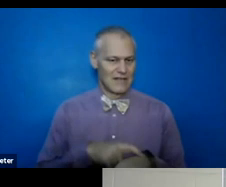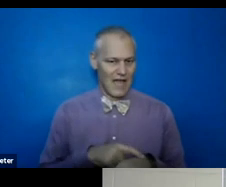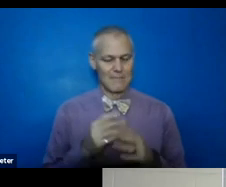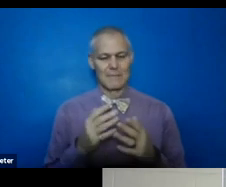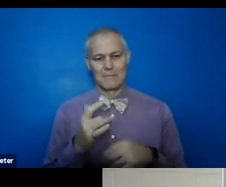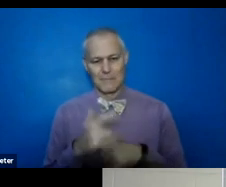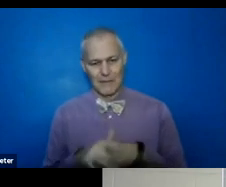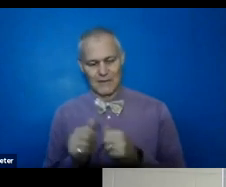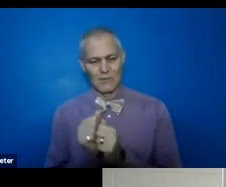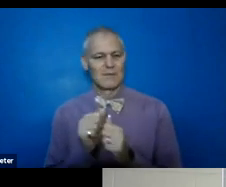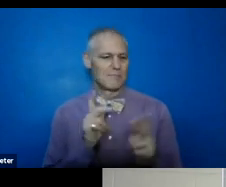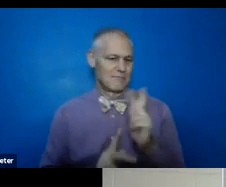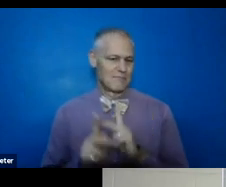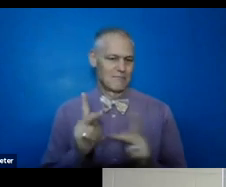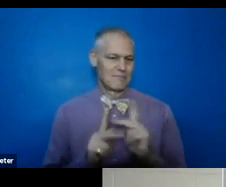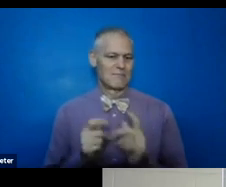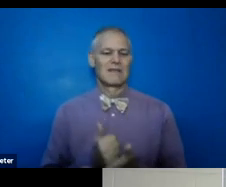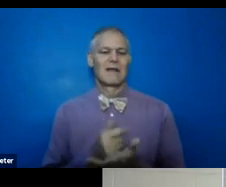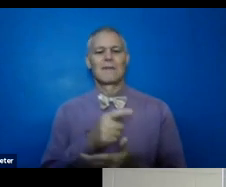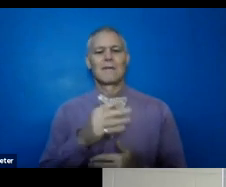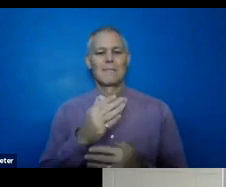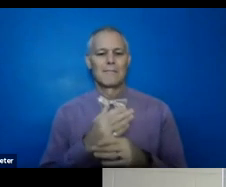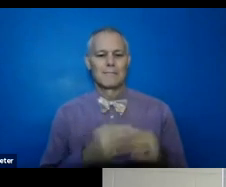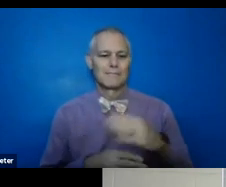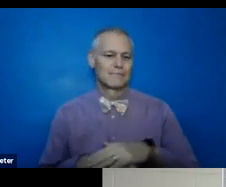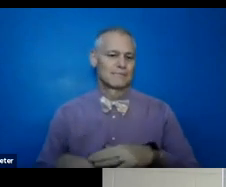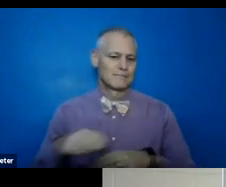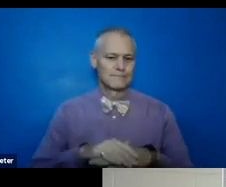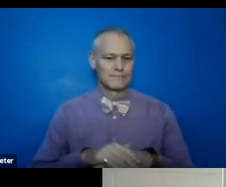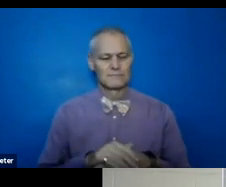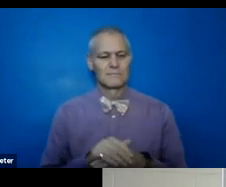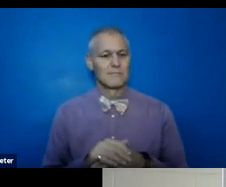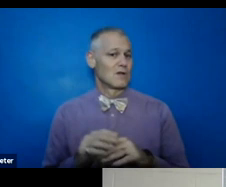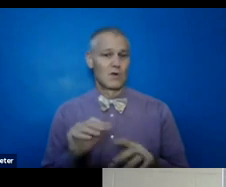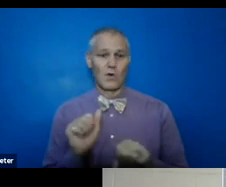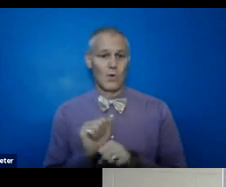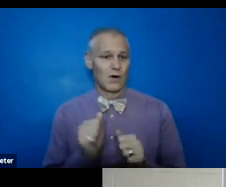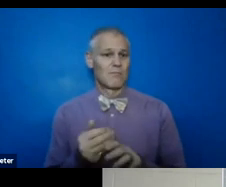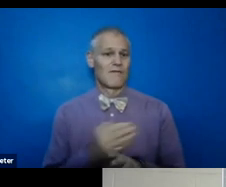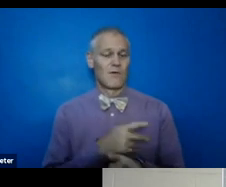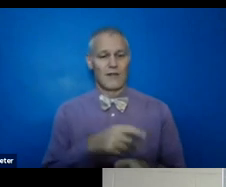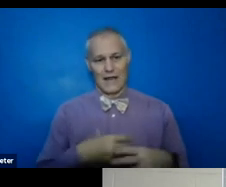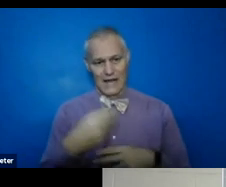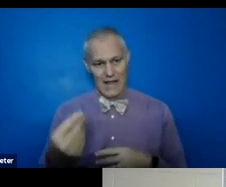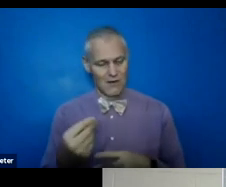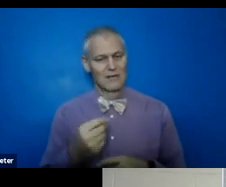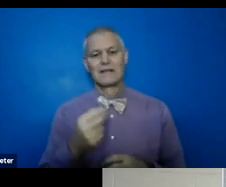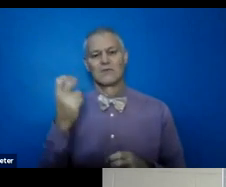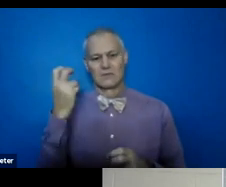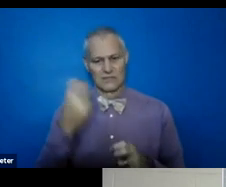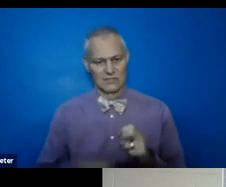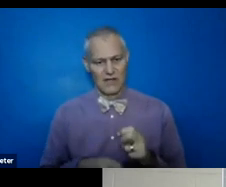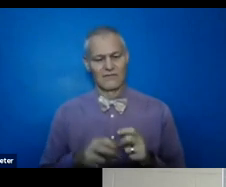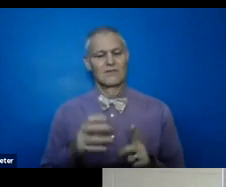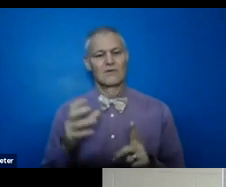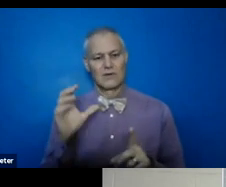people to really help them start building a foundation. But if you don't do any work with them before they get out, it's just incredibly difficult to catch something this